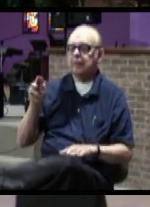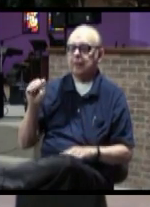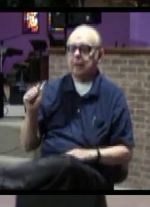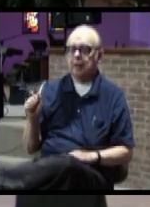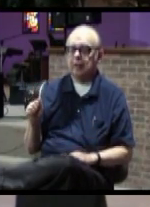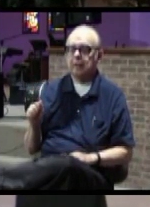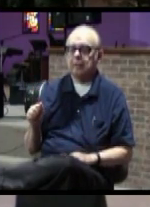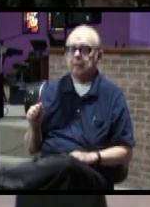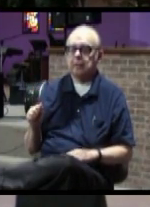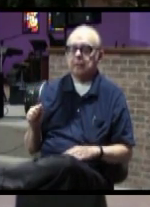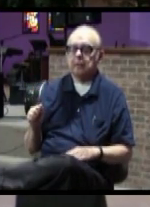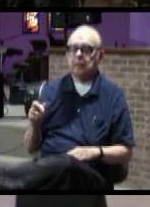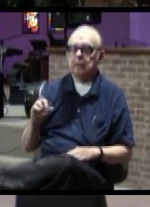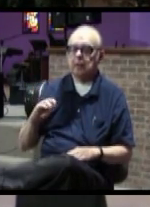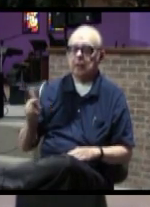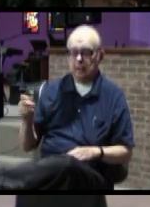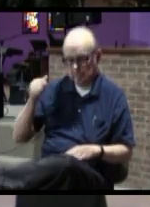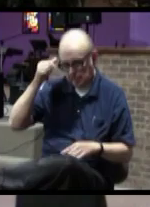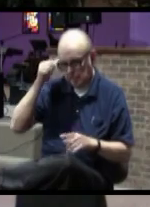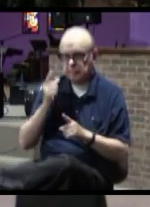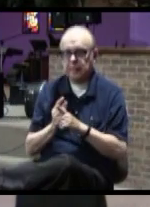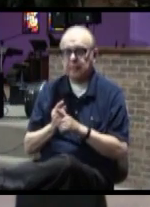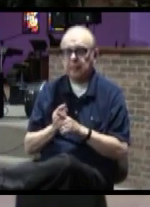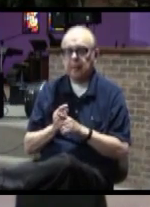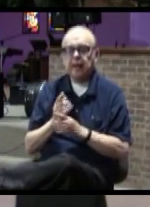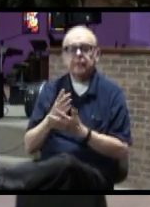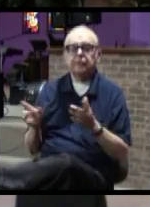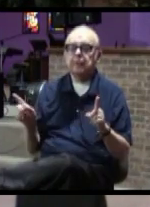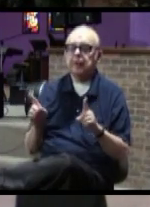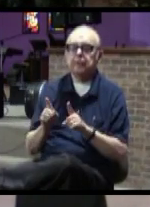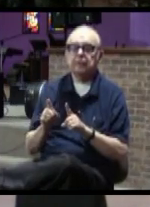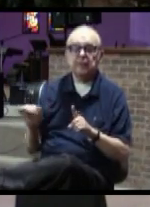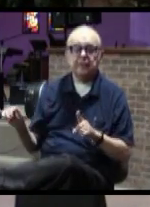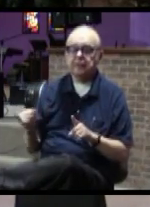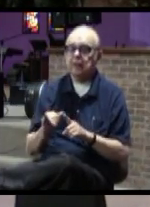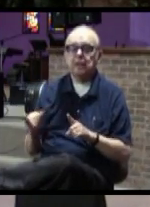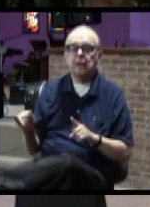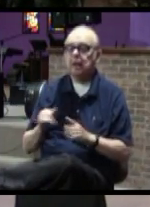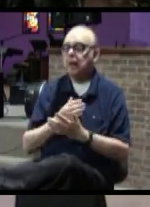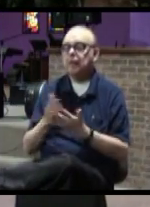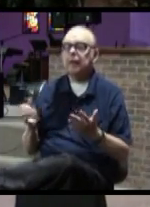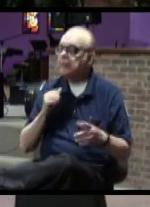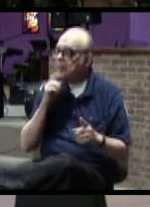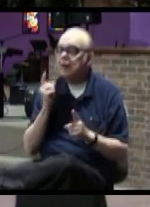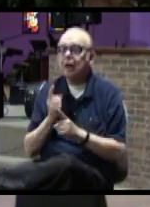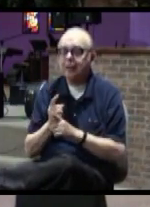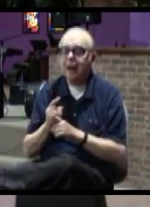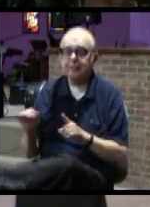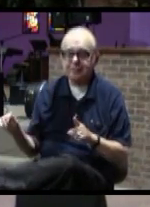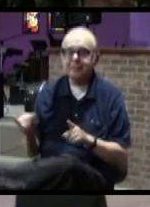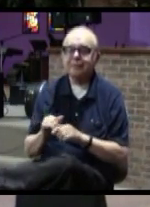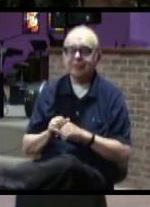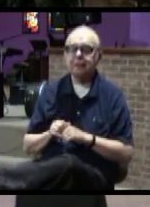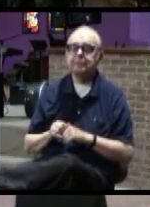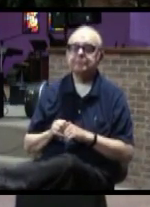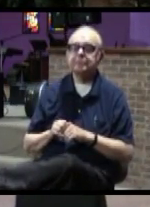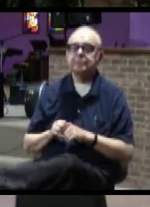different DNA. Even though Rick is my brother, we have certain things in common, but there are still other things that are